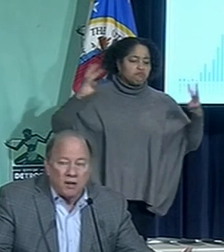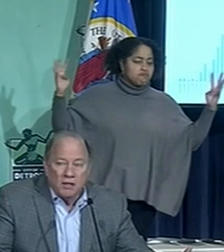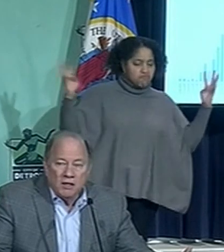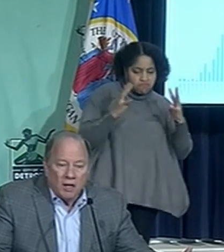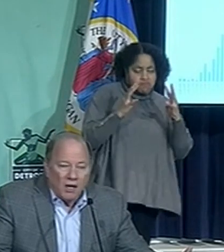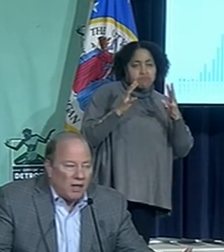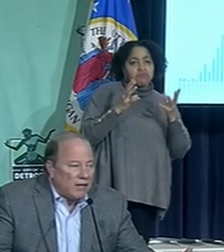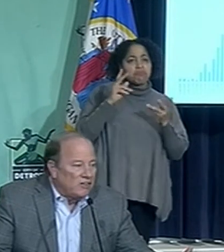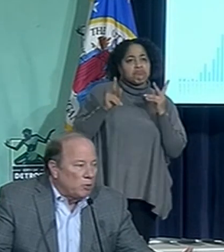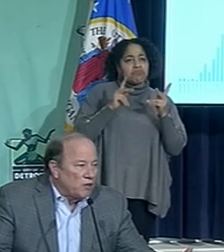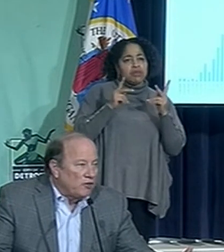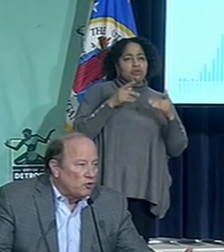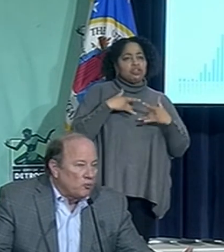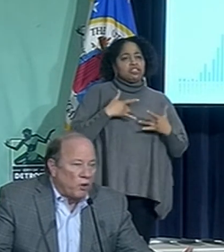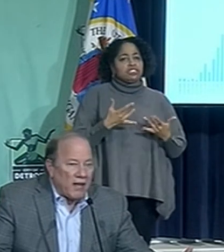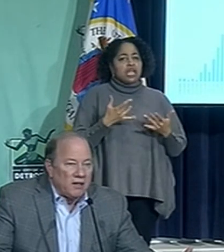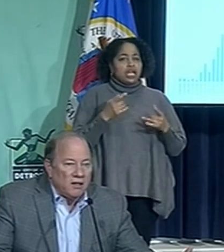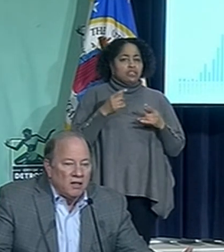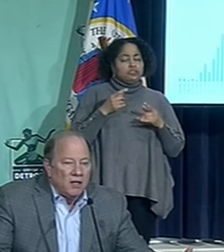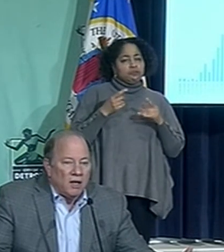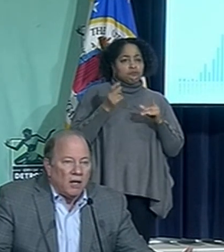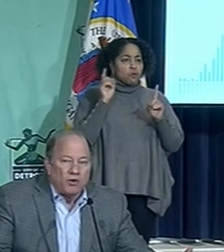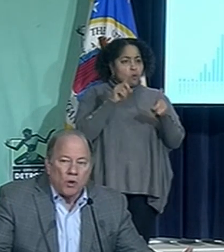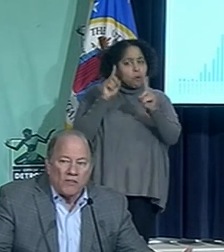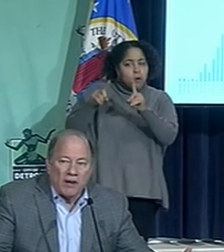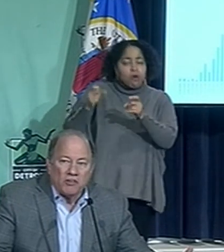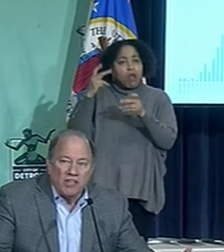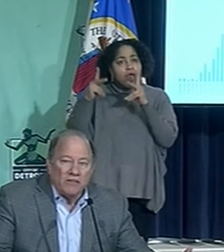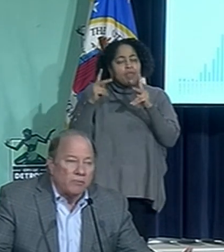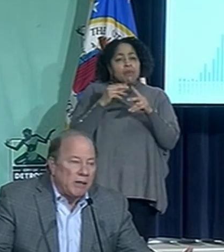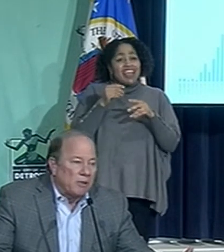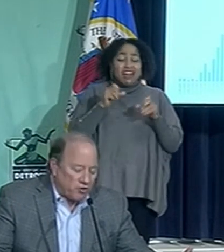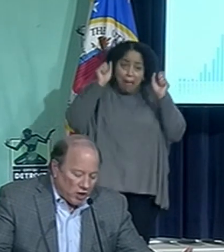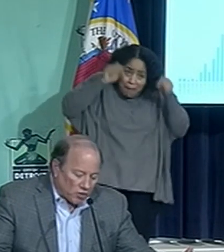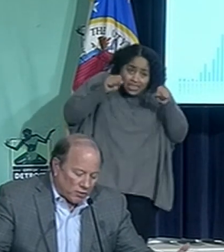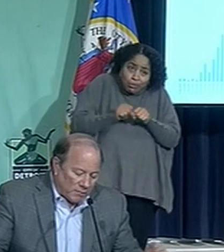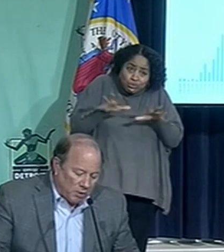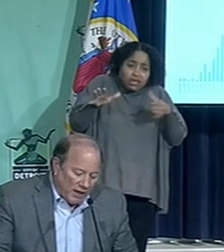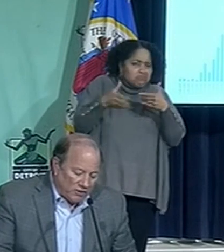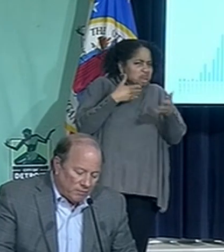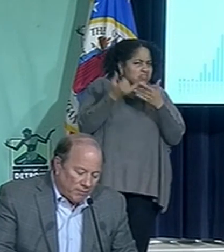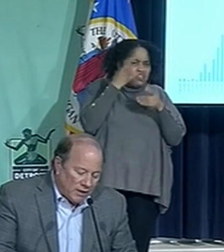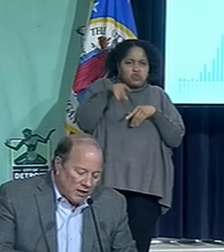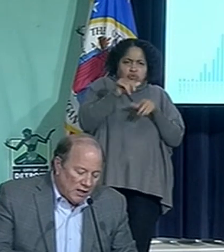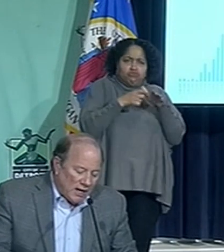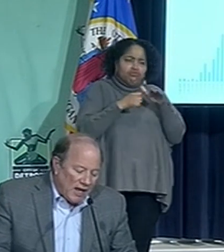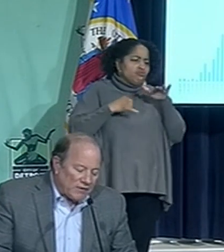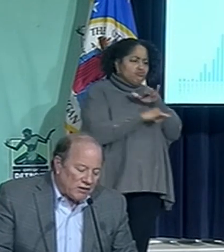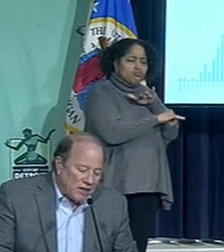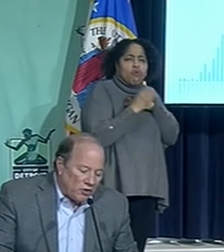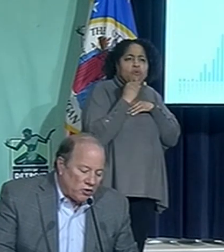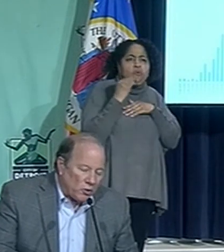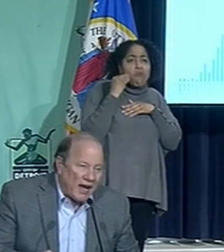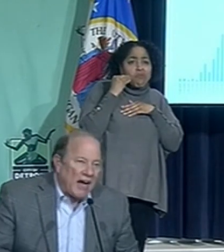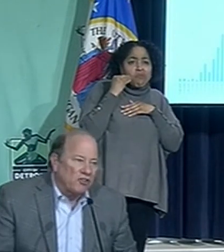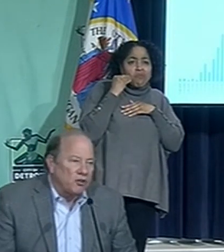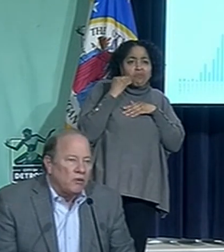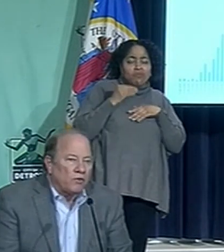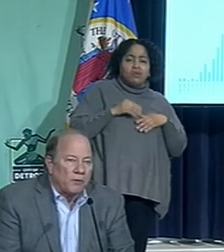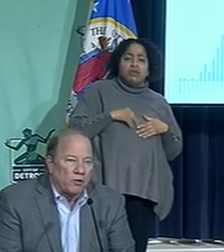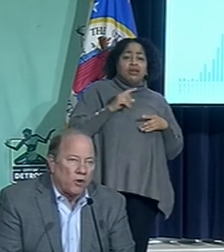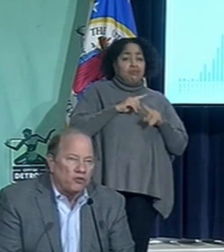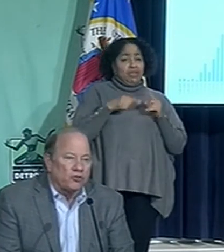where it's a potential spread of coronavirus, even if people are sheltering in place. And I have to tell you, the